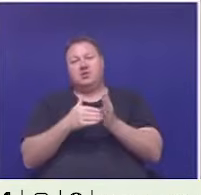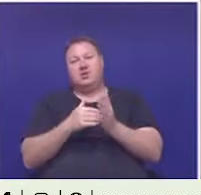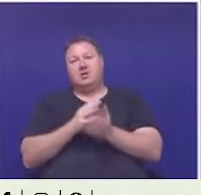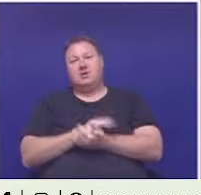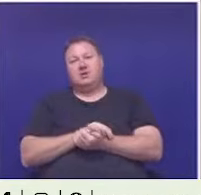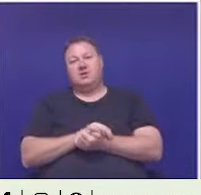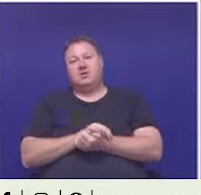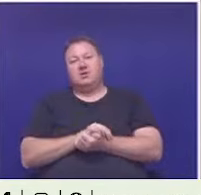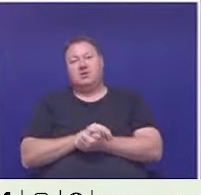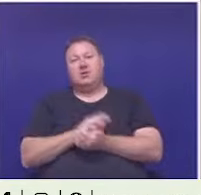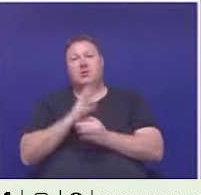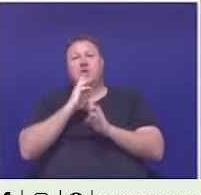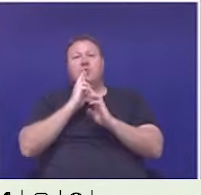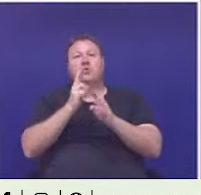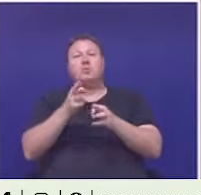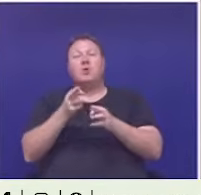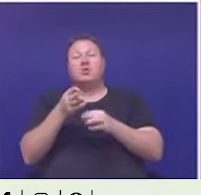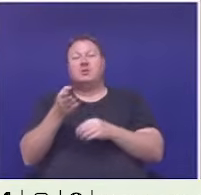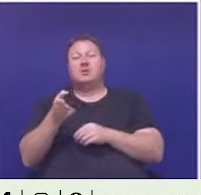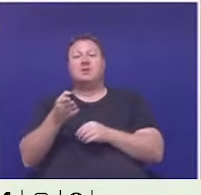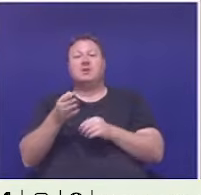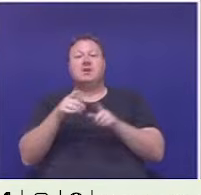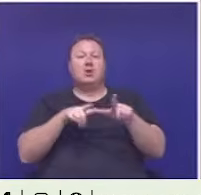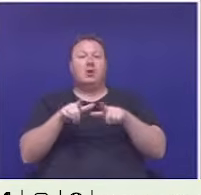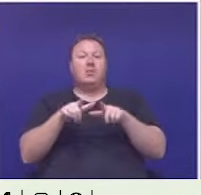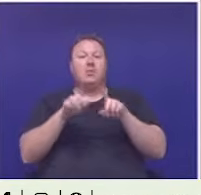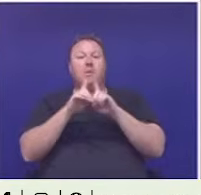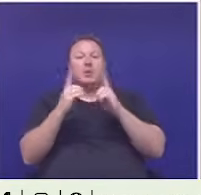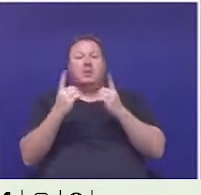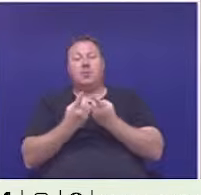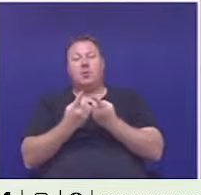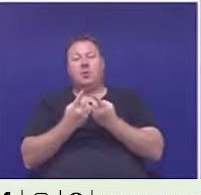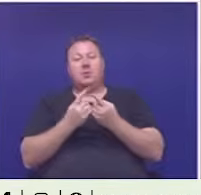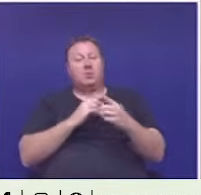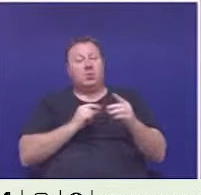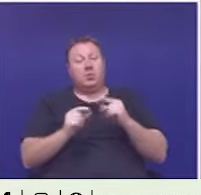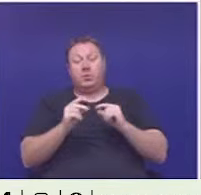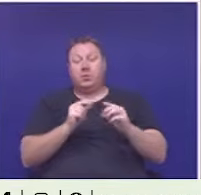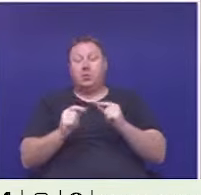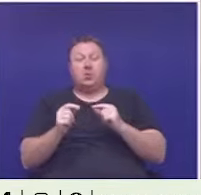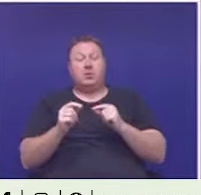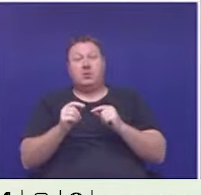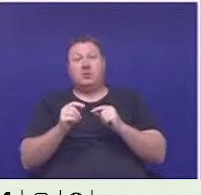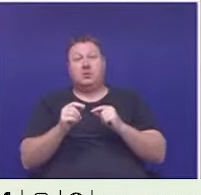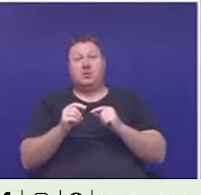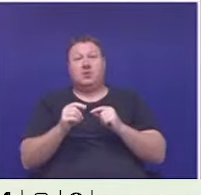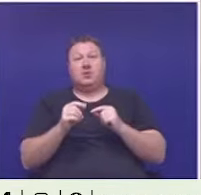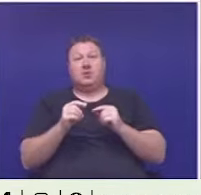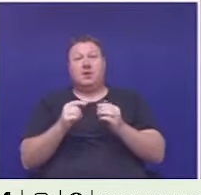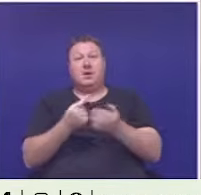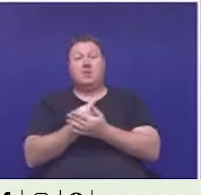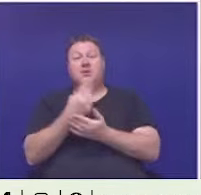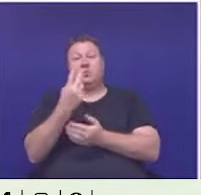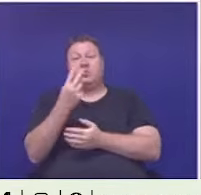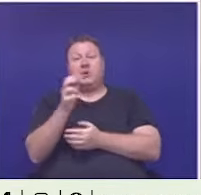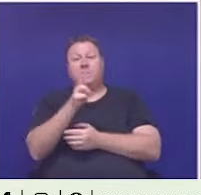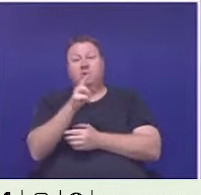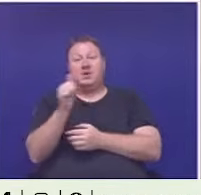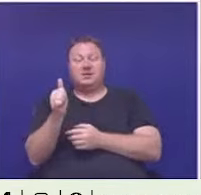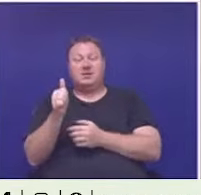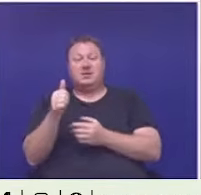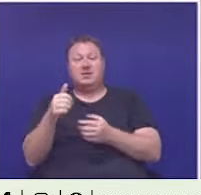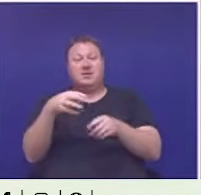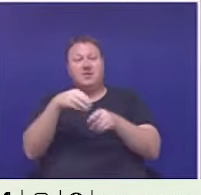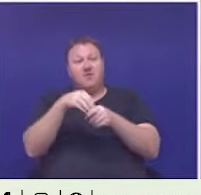In response to this, the Limpopo Department moved very urgently at the start of 2026. We had an engagement with